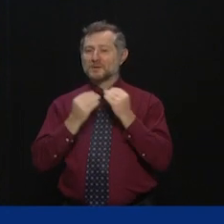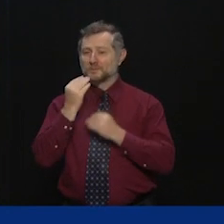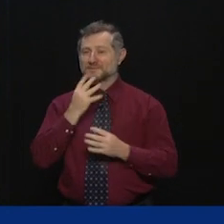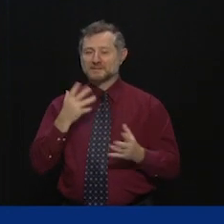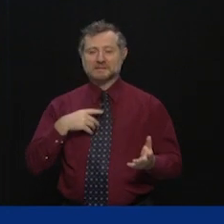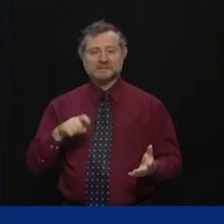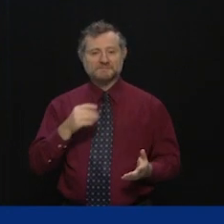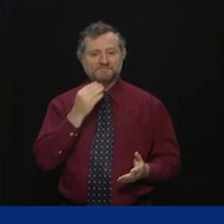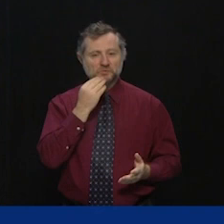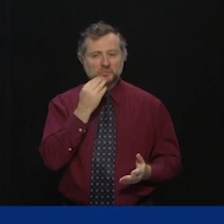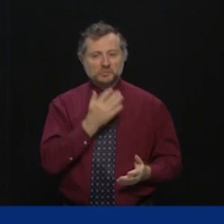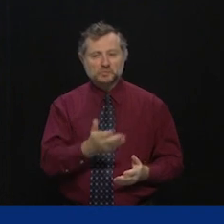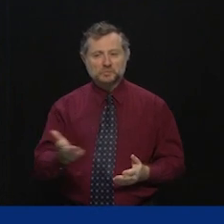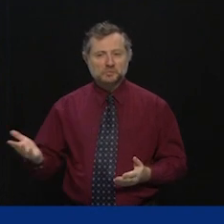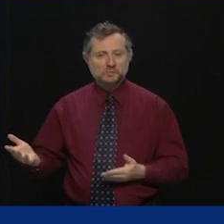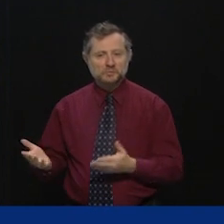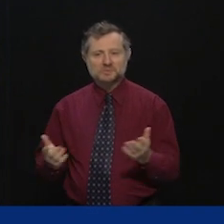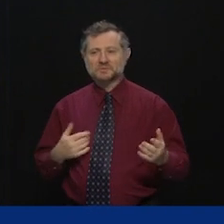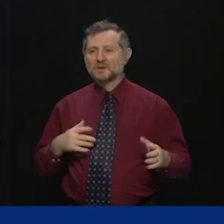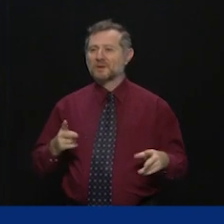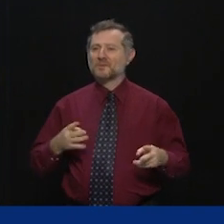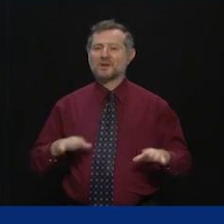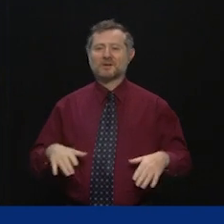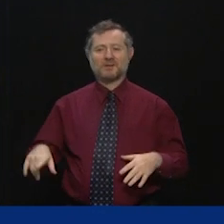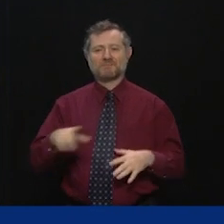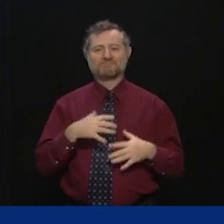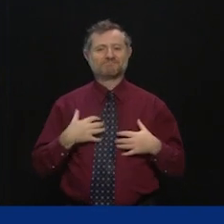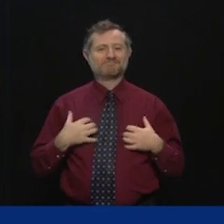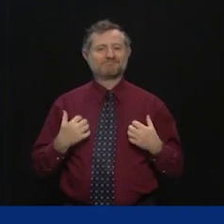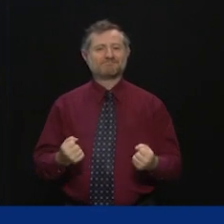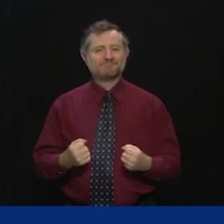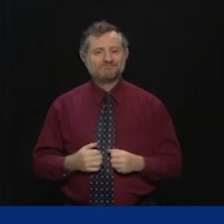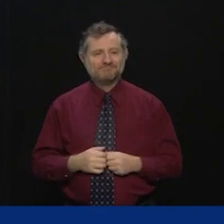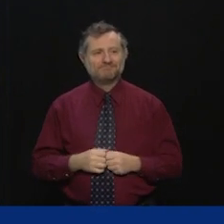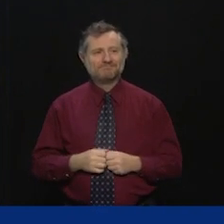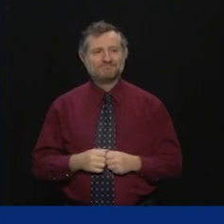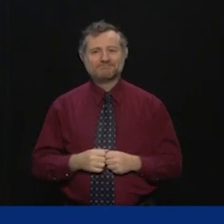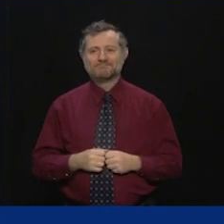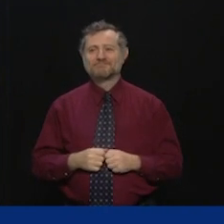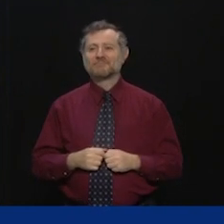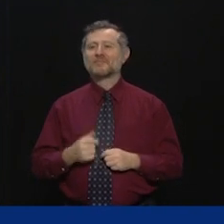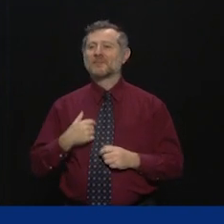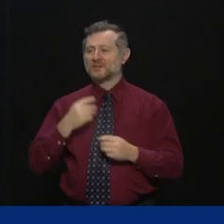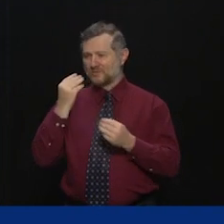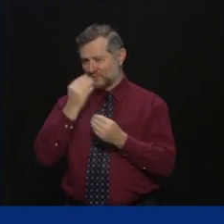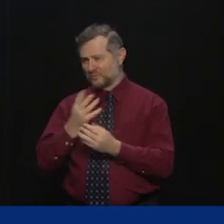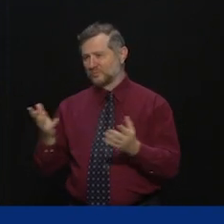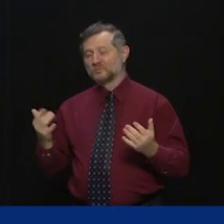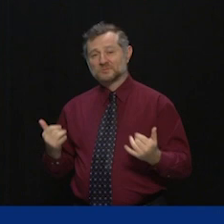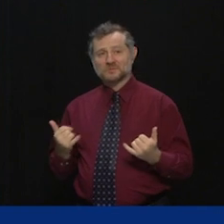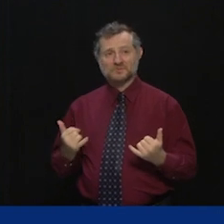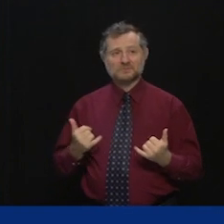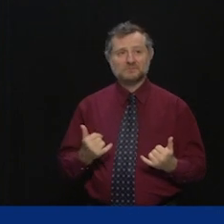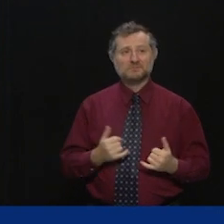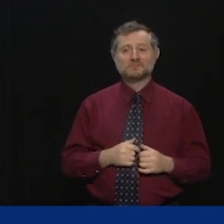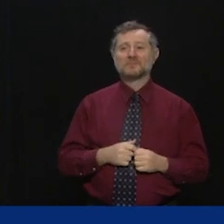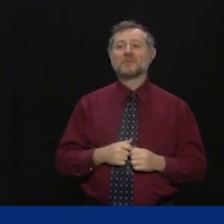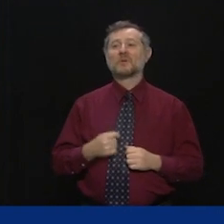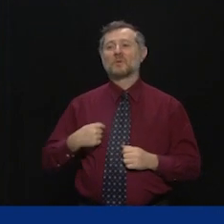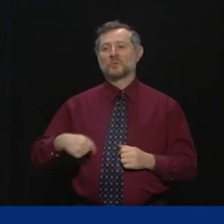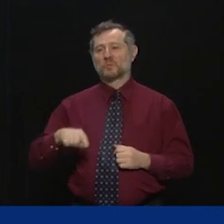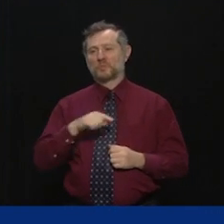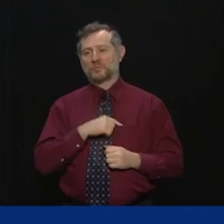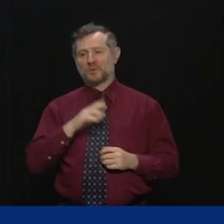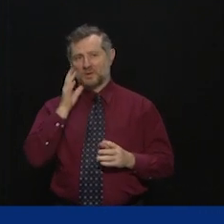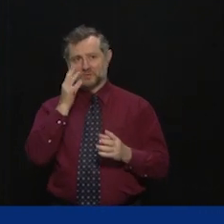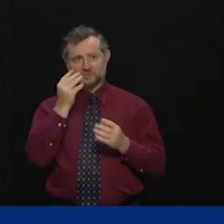not healthy. So I want to say to you today, we want to say to you today, listen